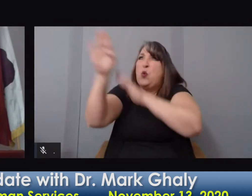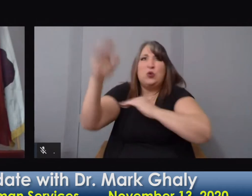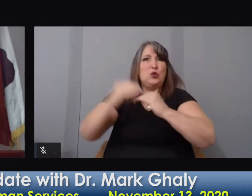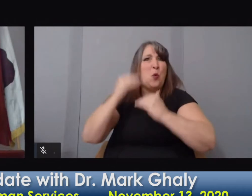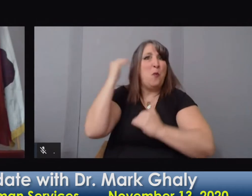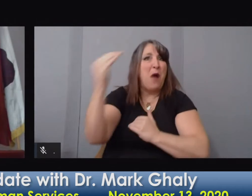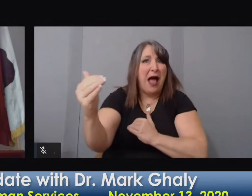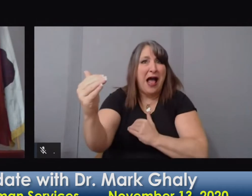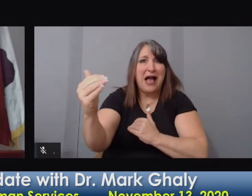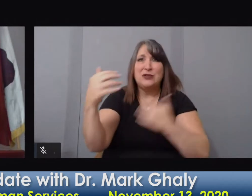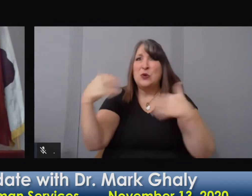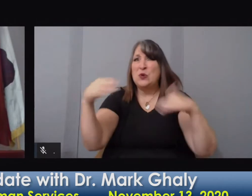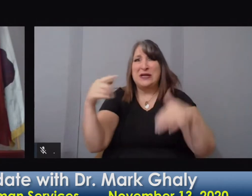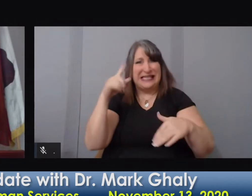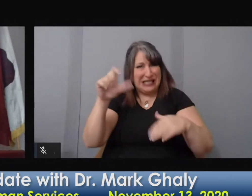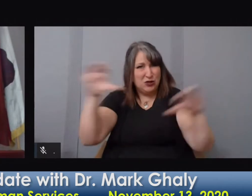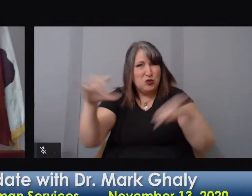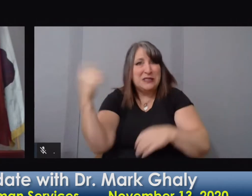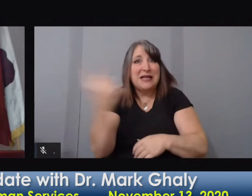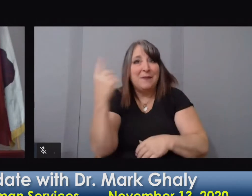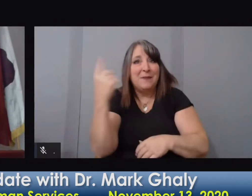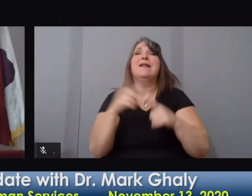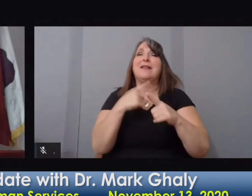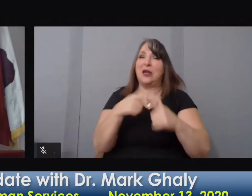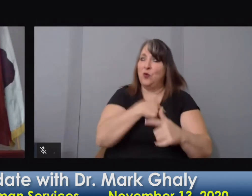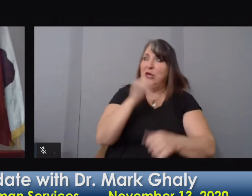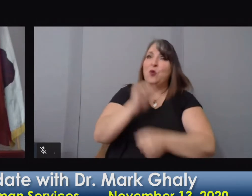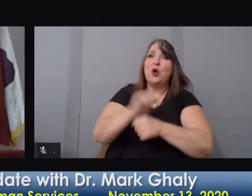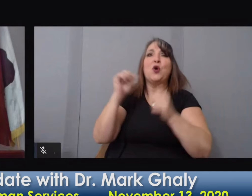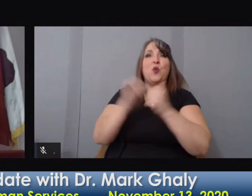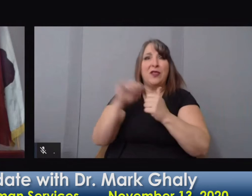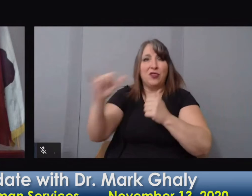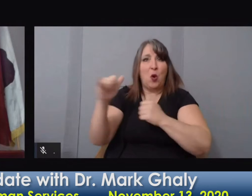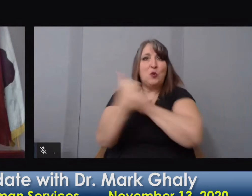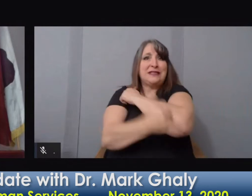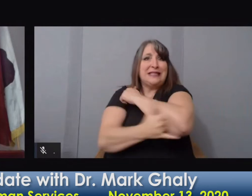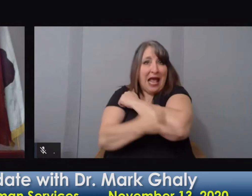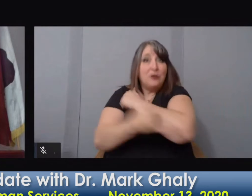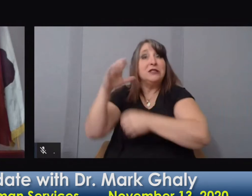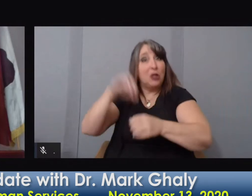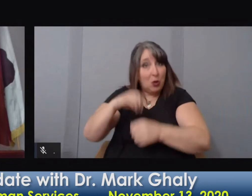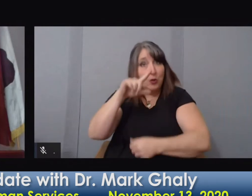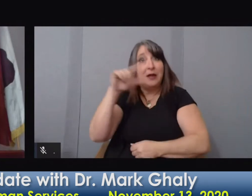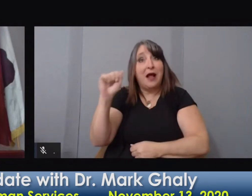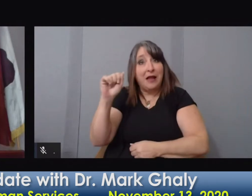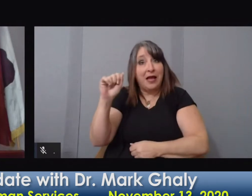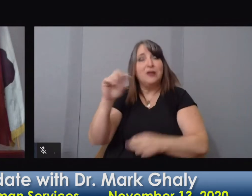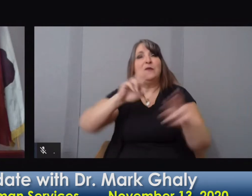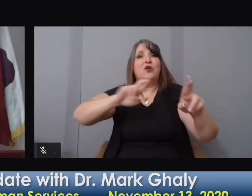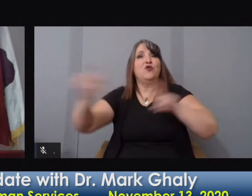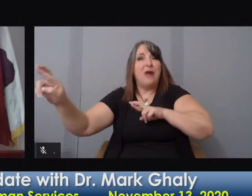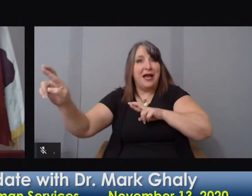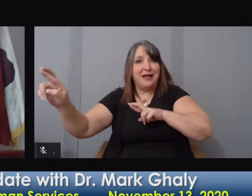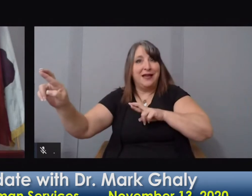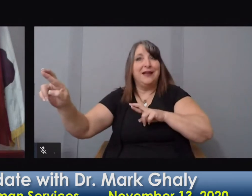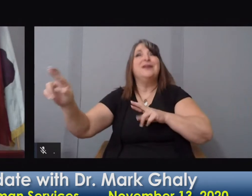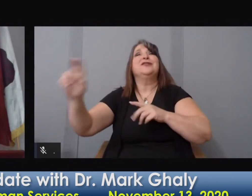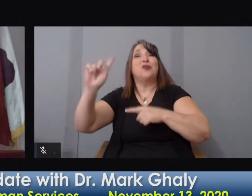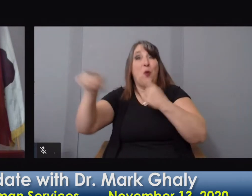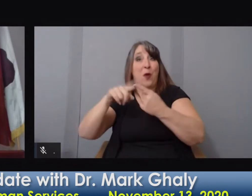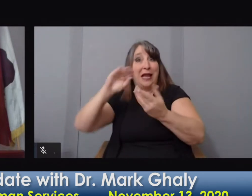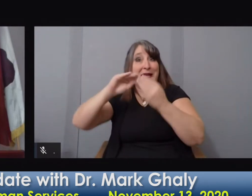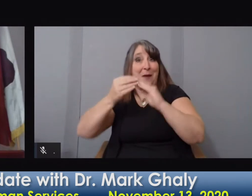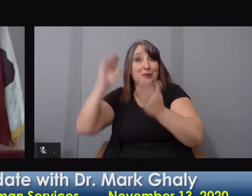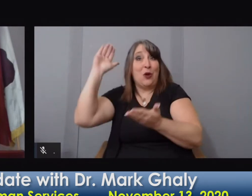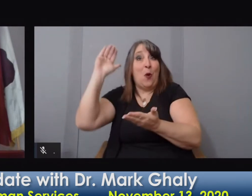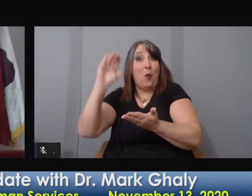we're going to work with those counties, including LA, to be ready for when transmission rates come down again, so that schools can